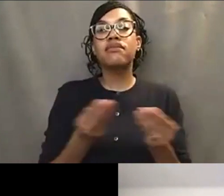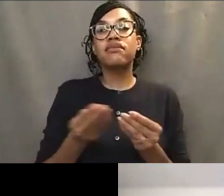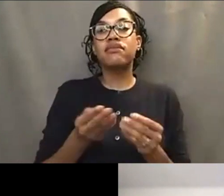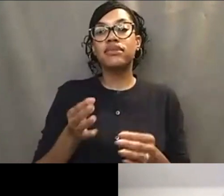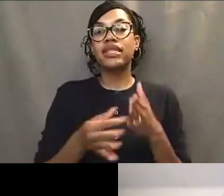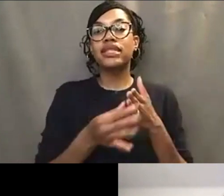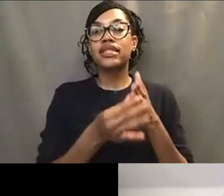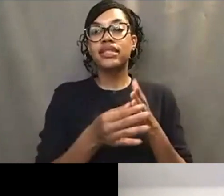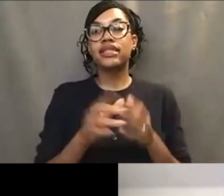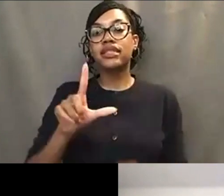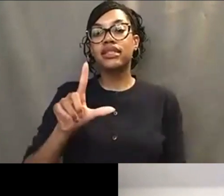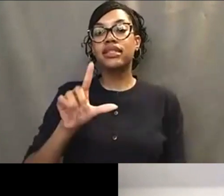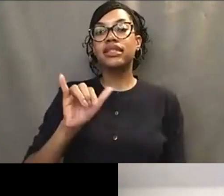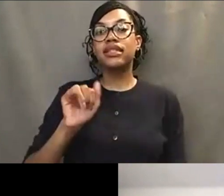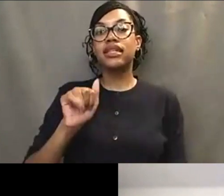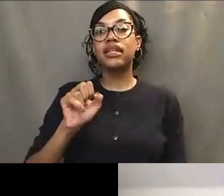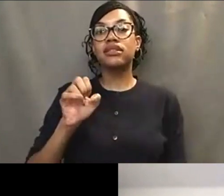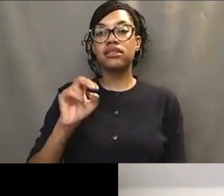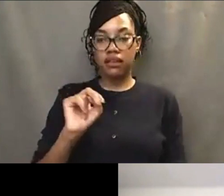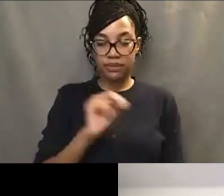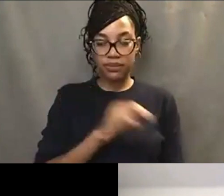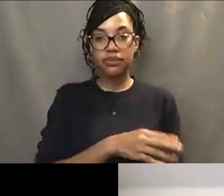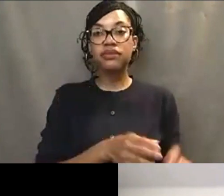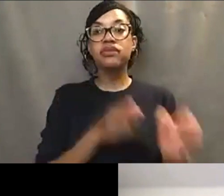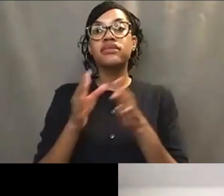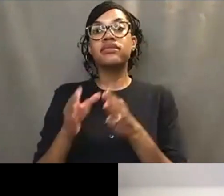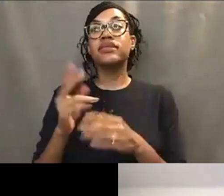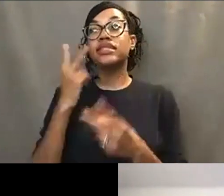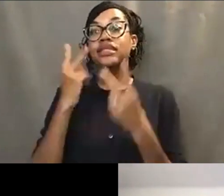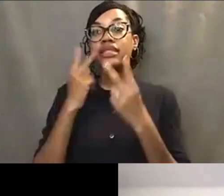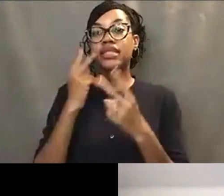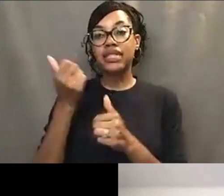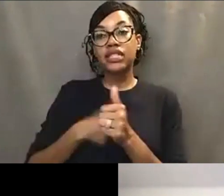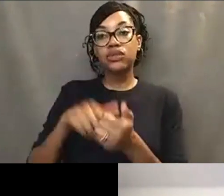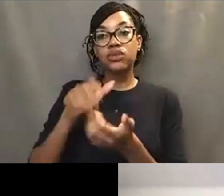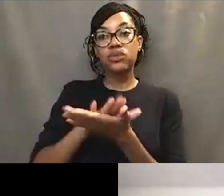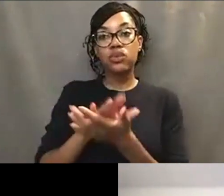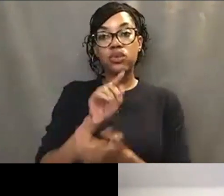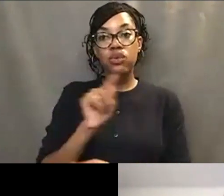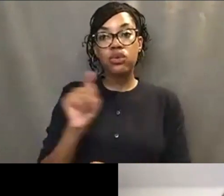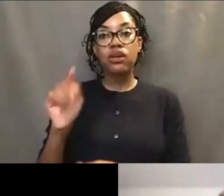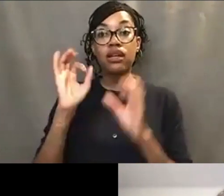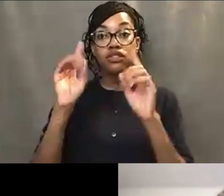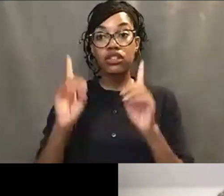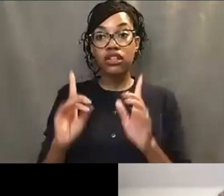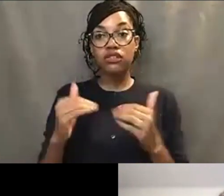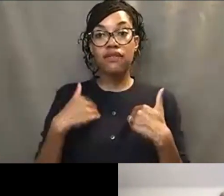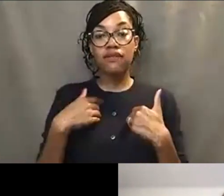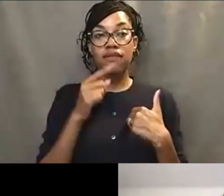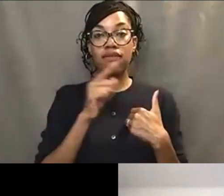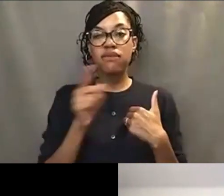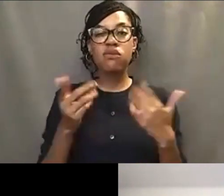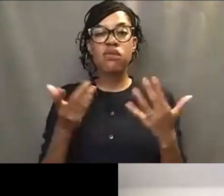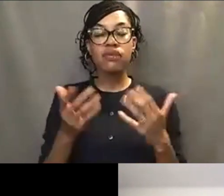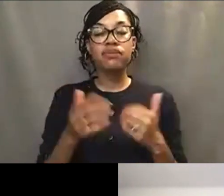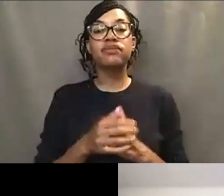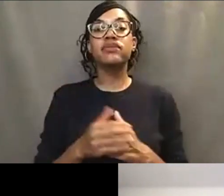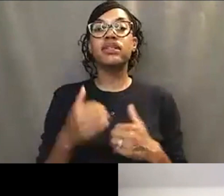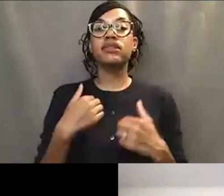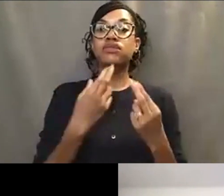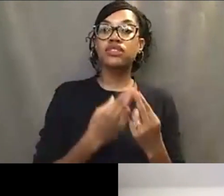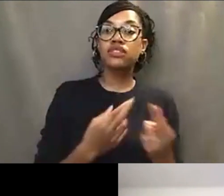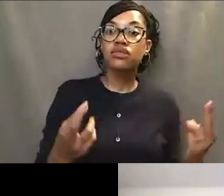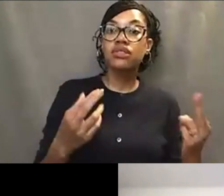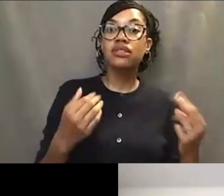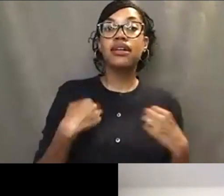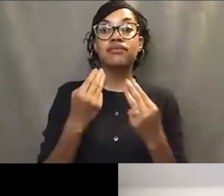ensuring that every single educator on their school site, had the resources and the materials that